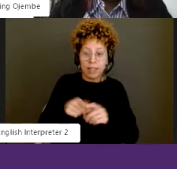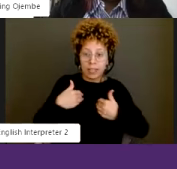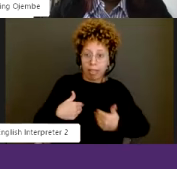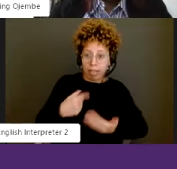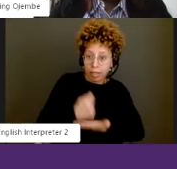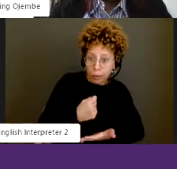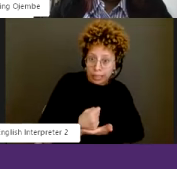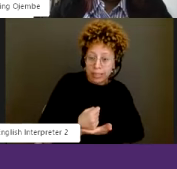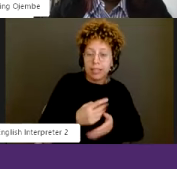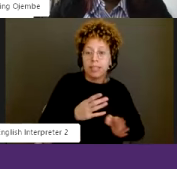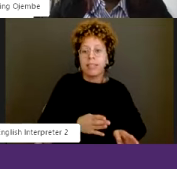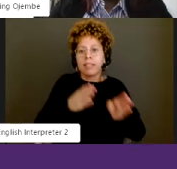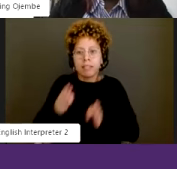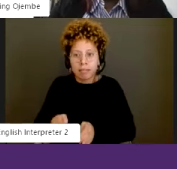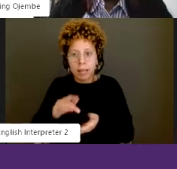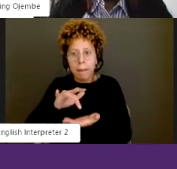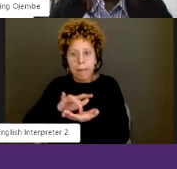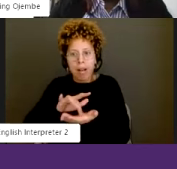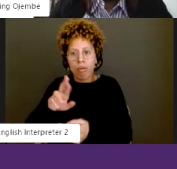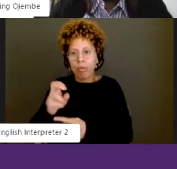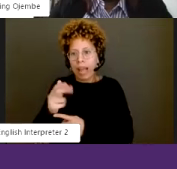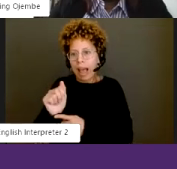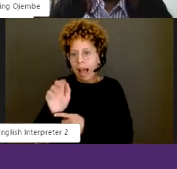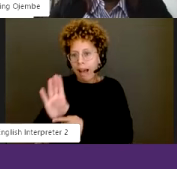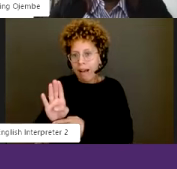obtained his medical rehabilitation